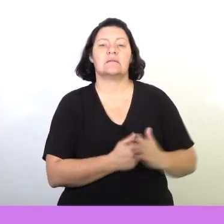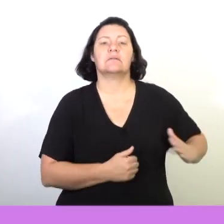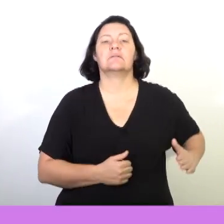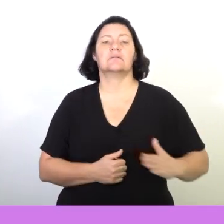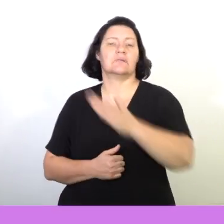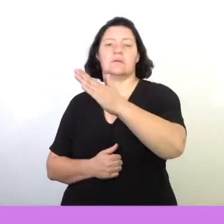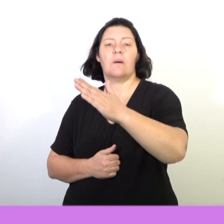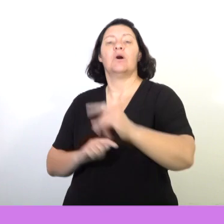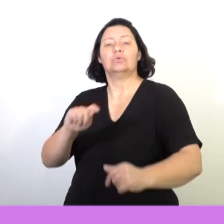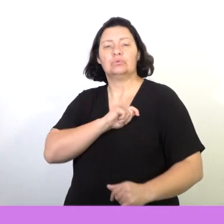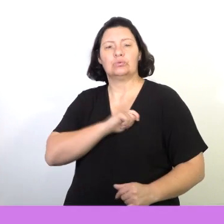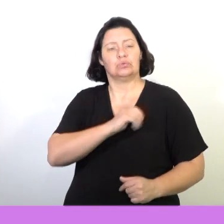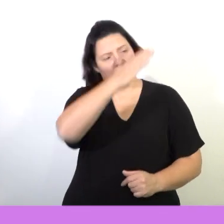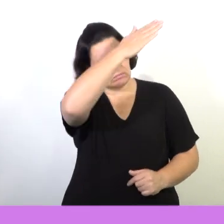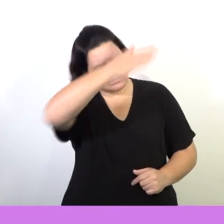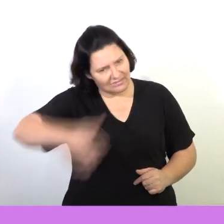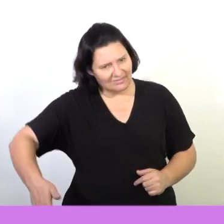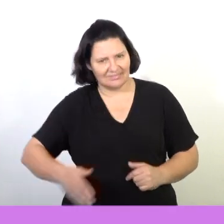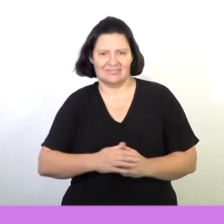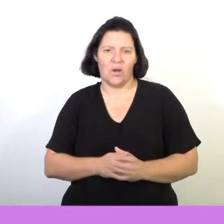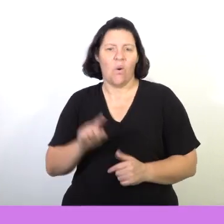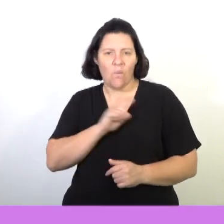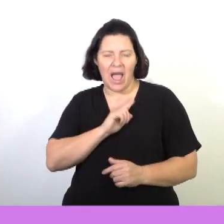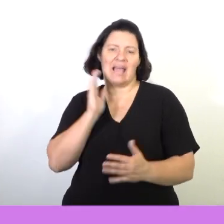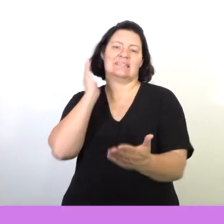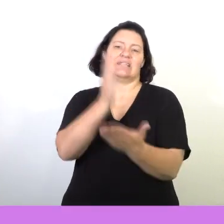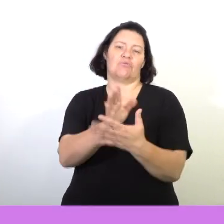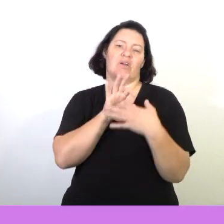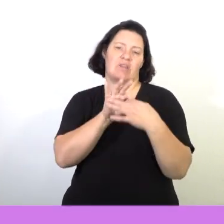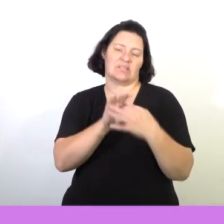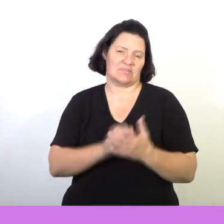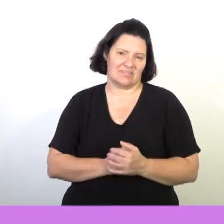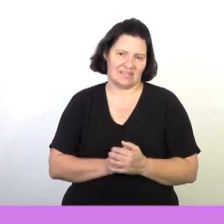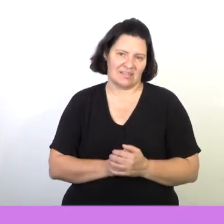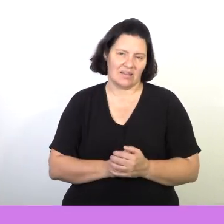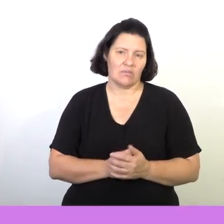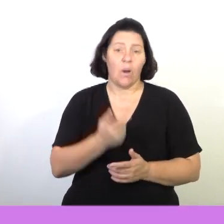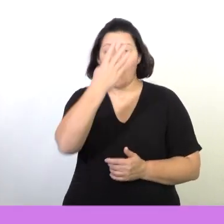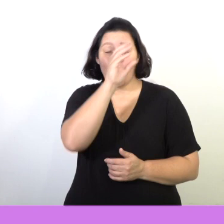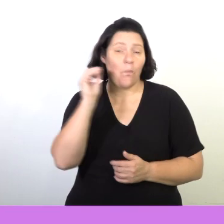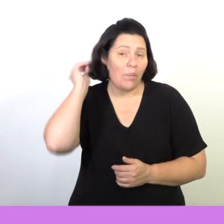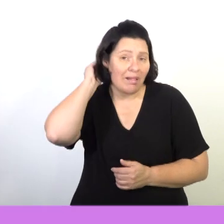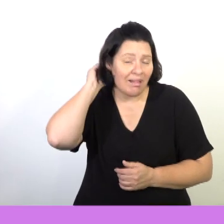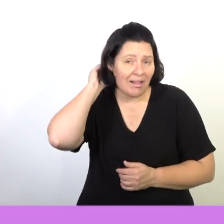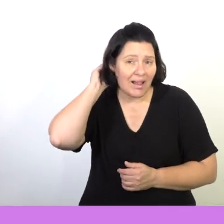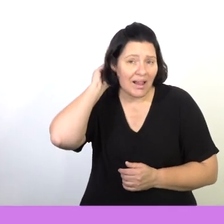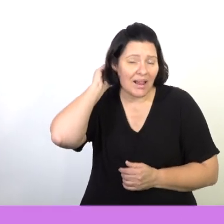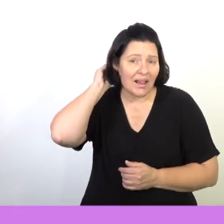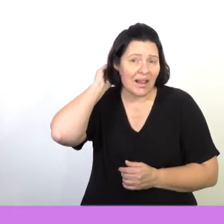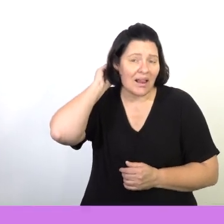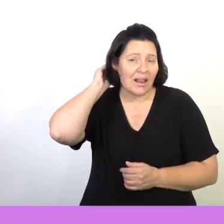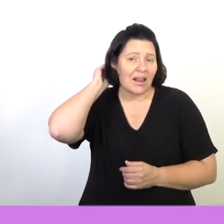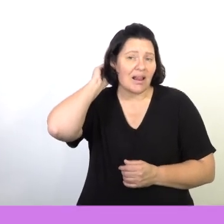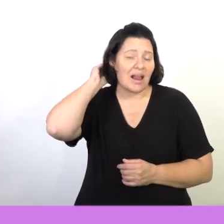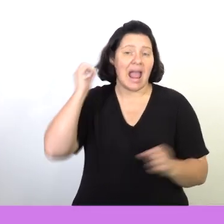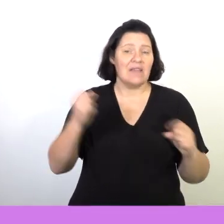an increasing graph with a direct relationship. Hint is that, take note, an